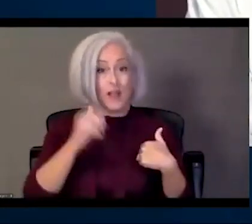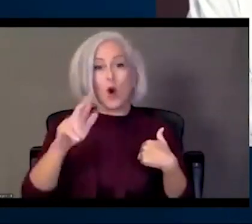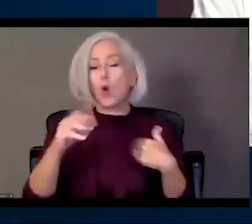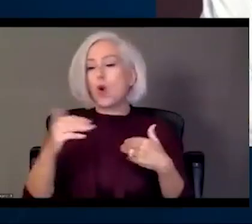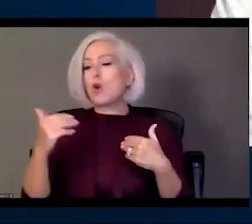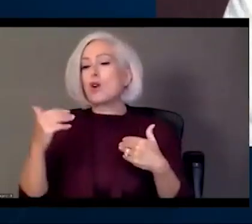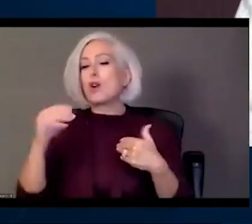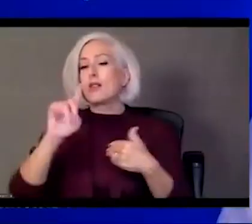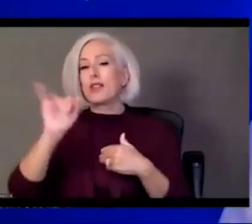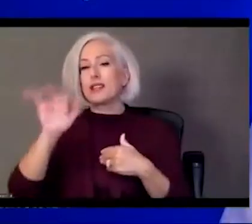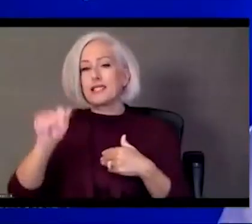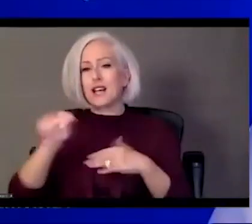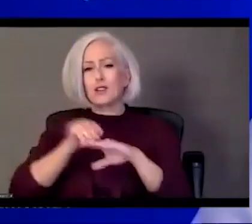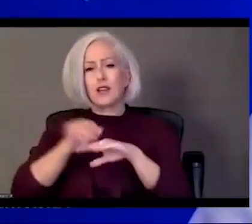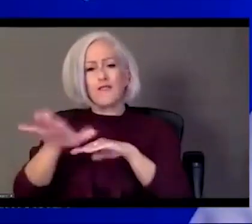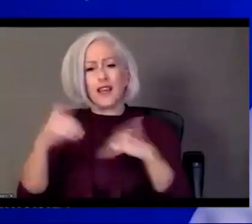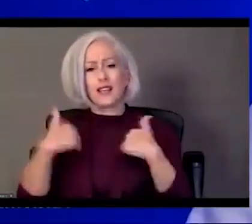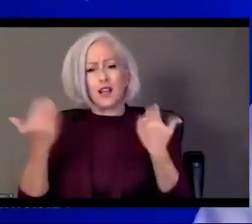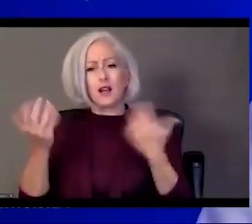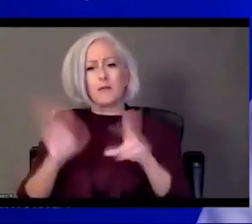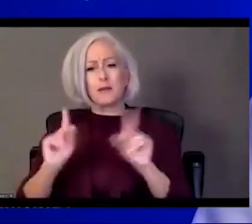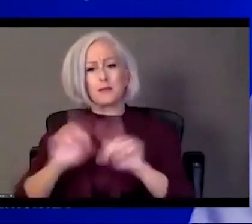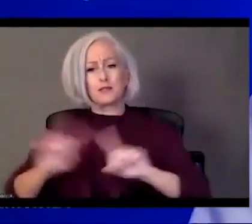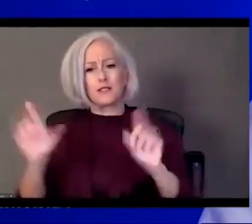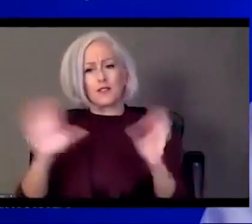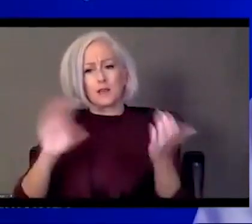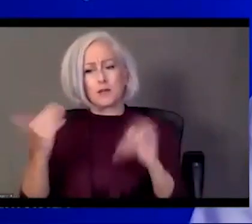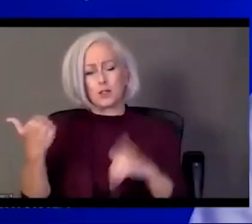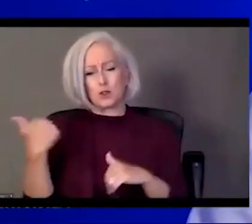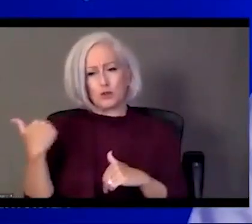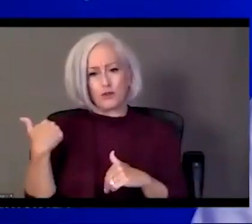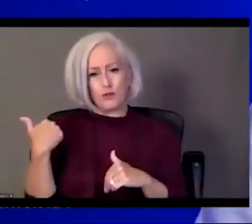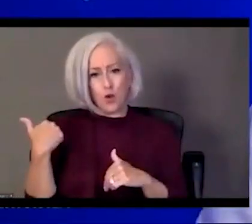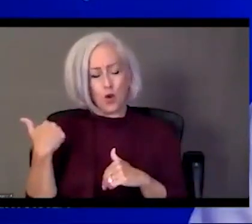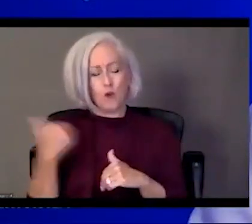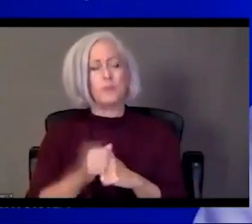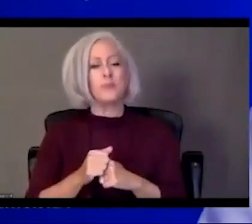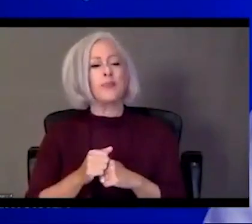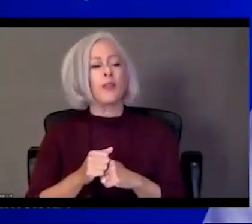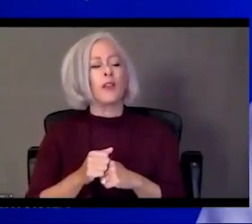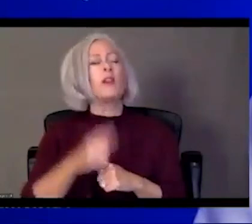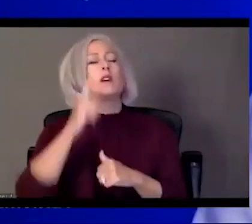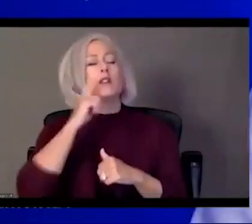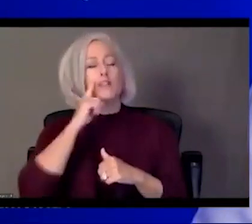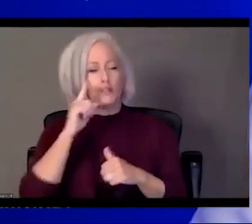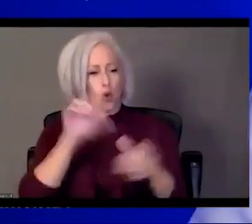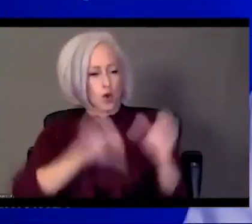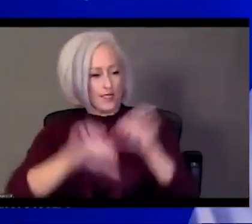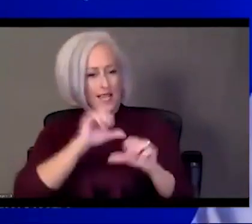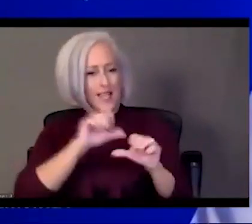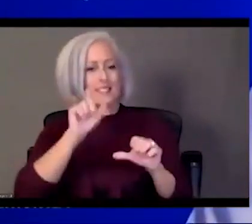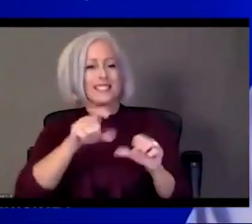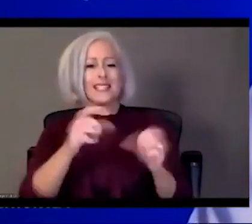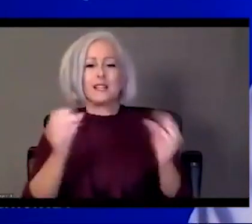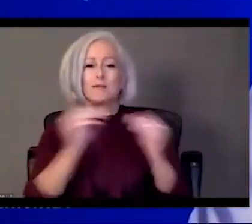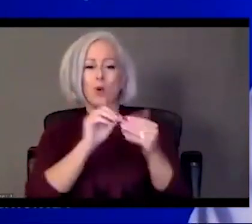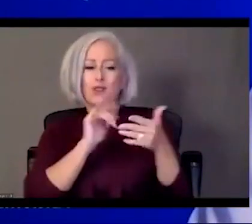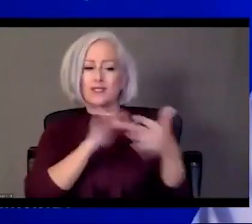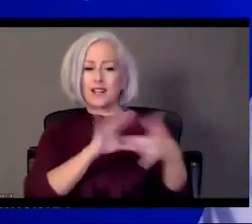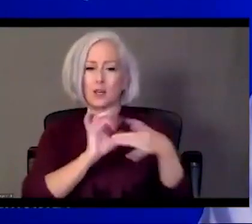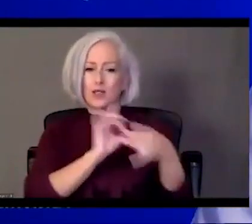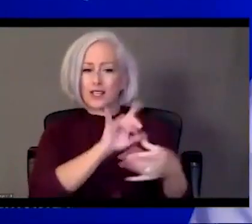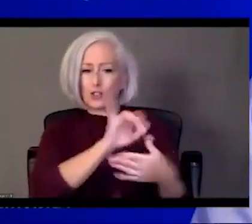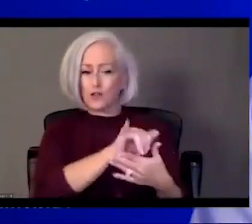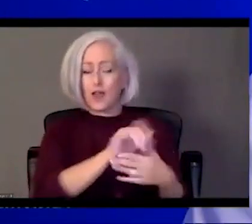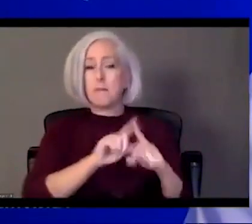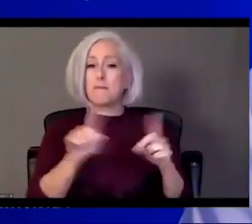Yeah, and I think for that science and medicine, I think we still need more studies on that. But to your point, I think it is probably the majority of